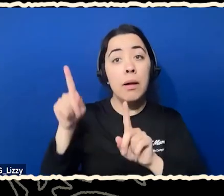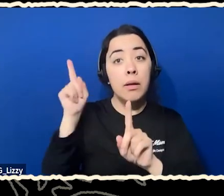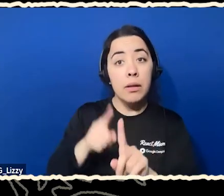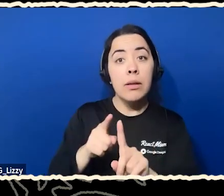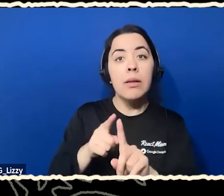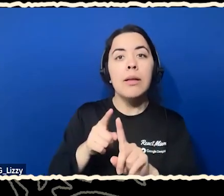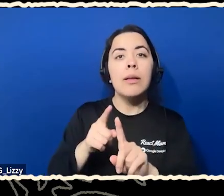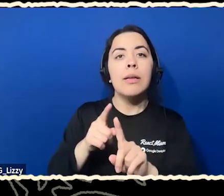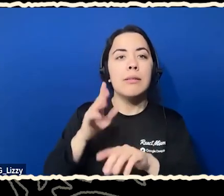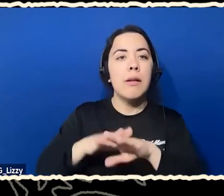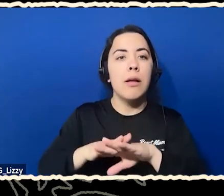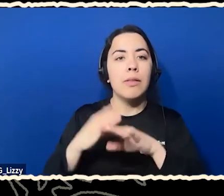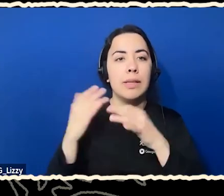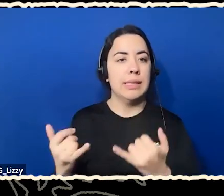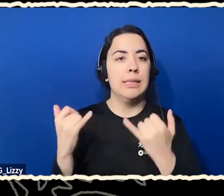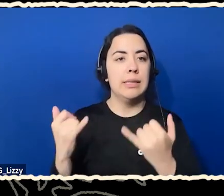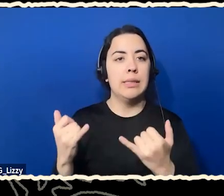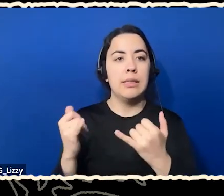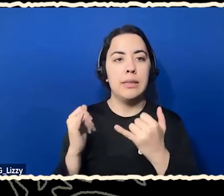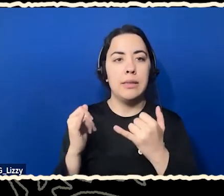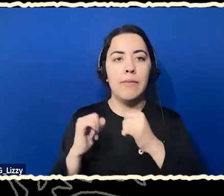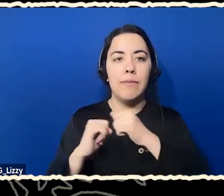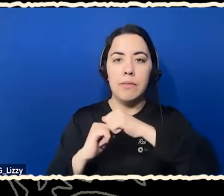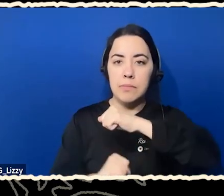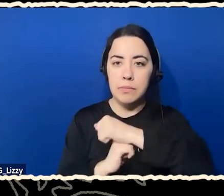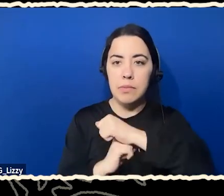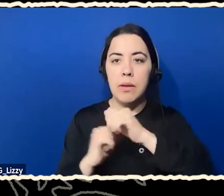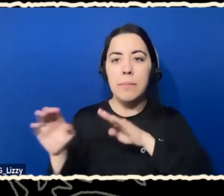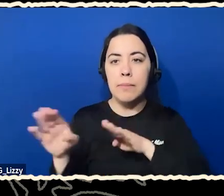existing fundamentals of React's rendering behavior.